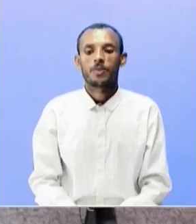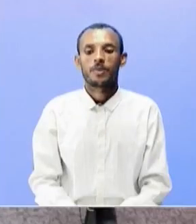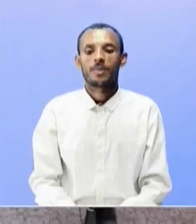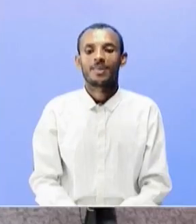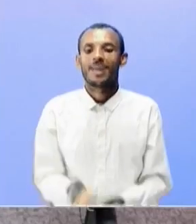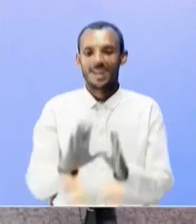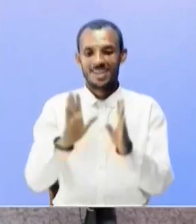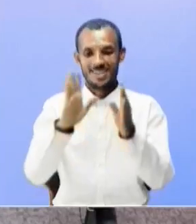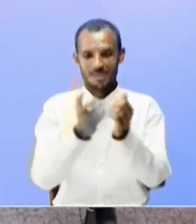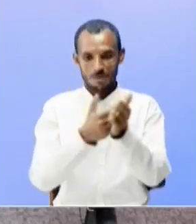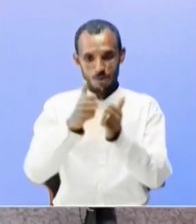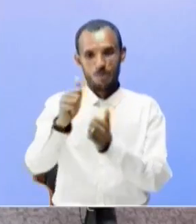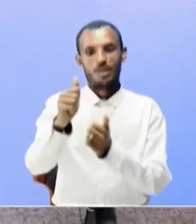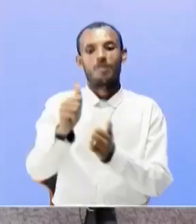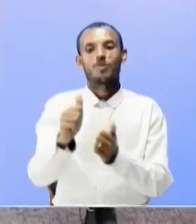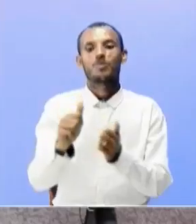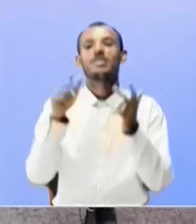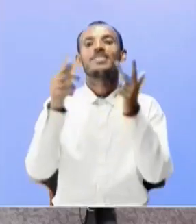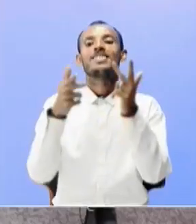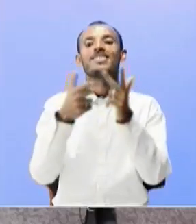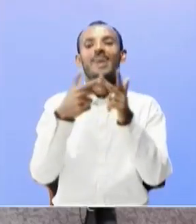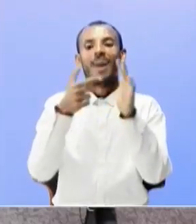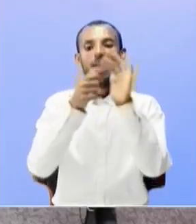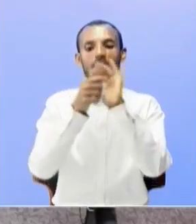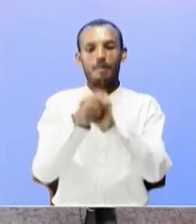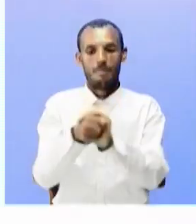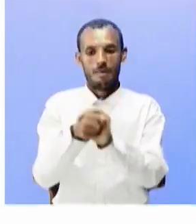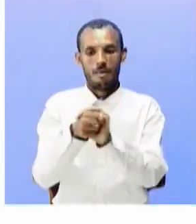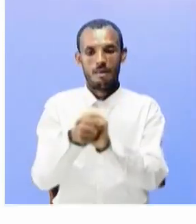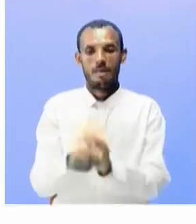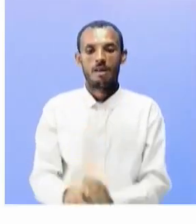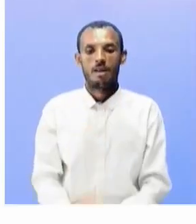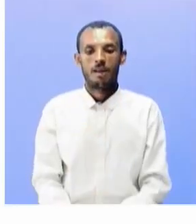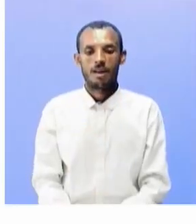Let's proceed to third example.